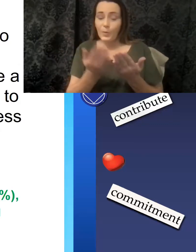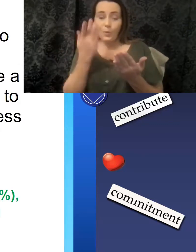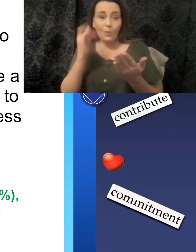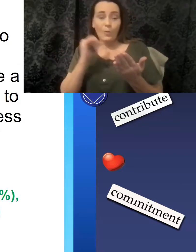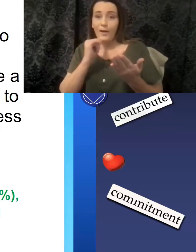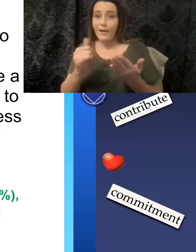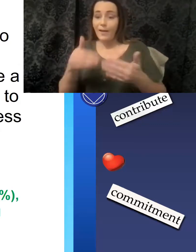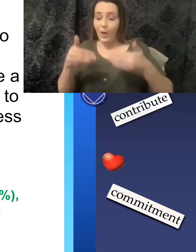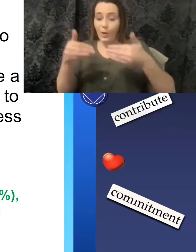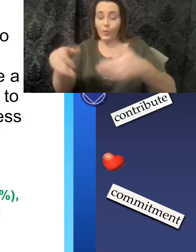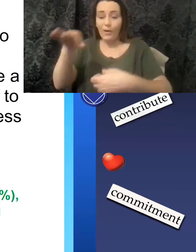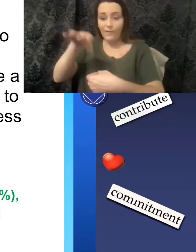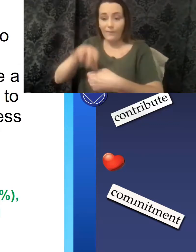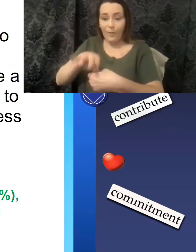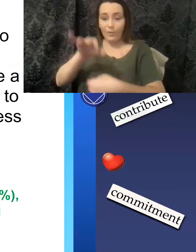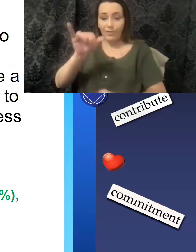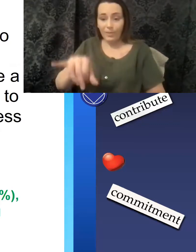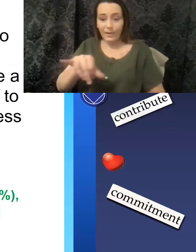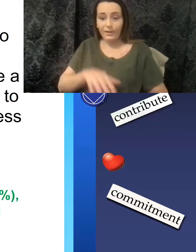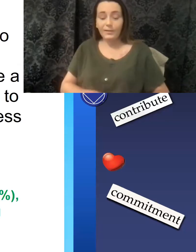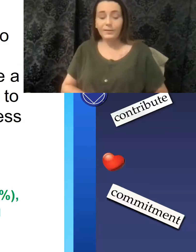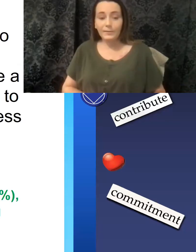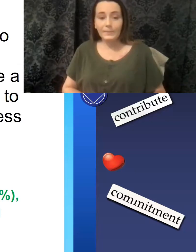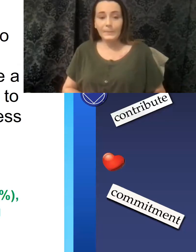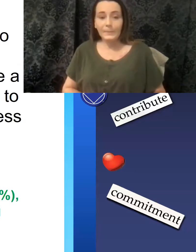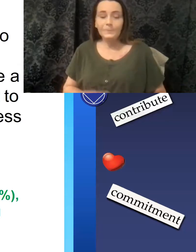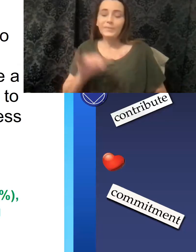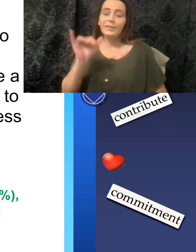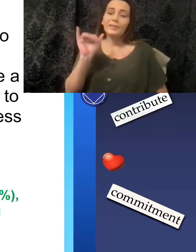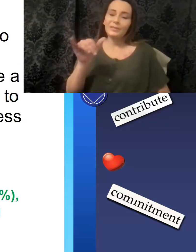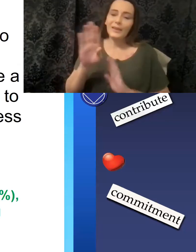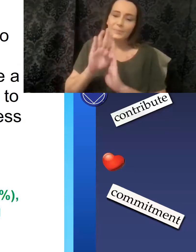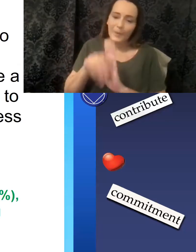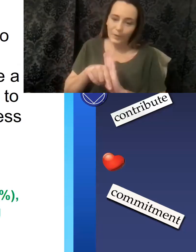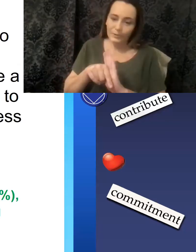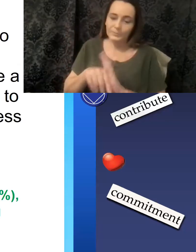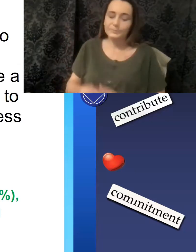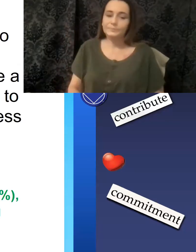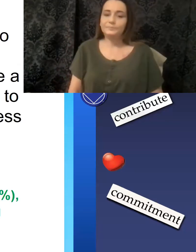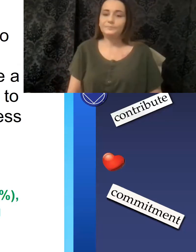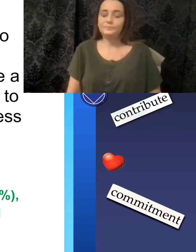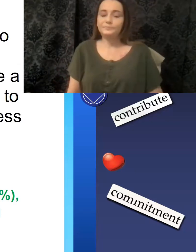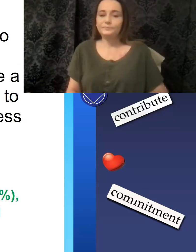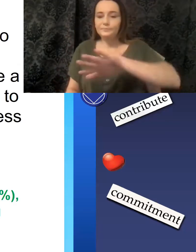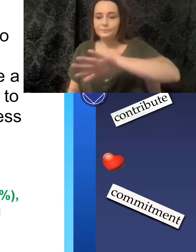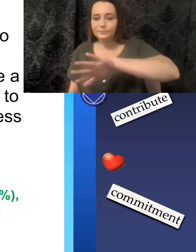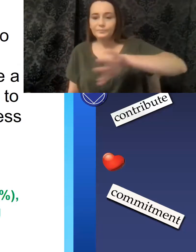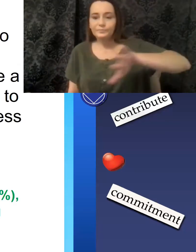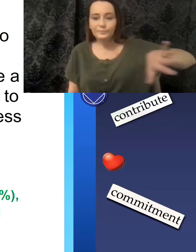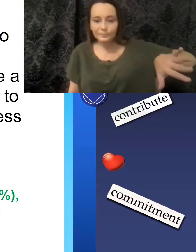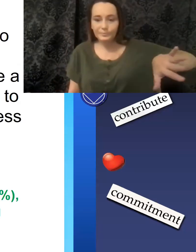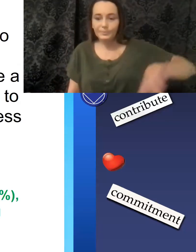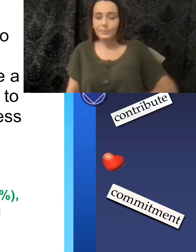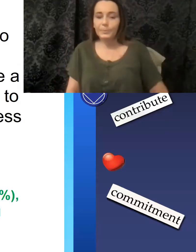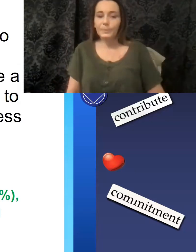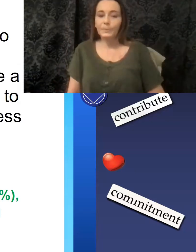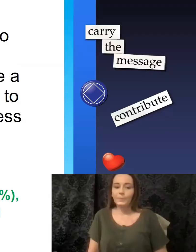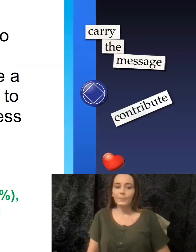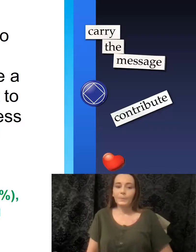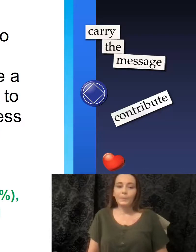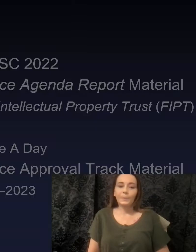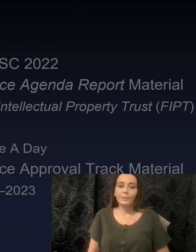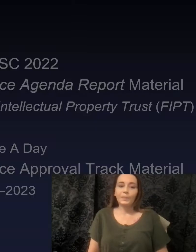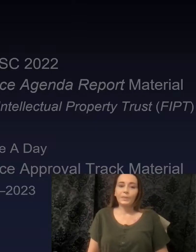and vote on that? Okay, so that's the background. Now, I'm just going to move on to the next slide.